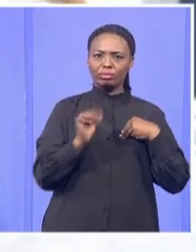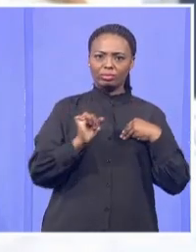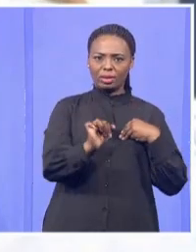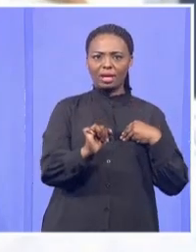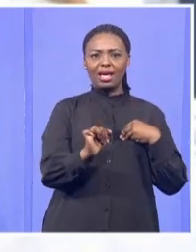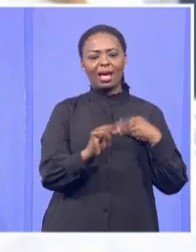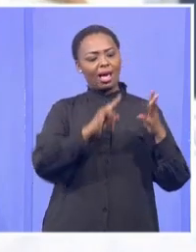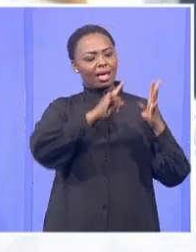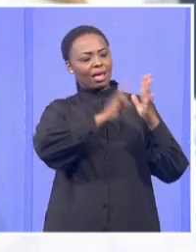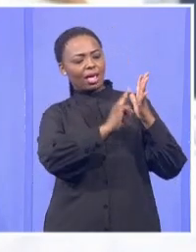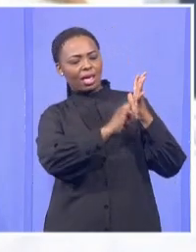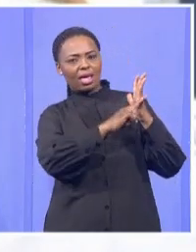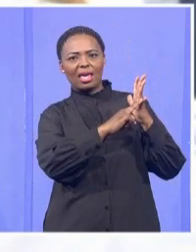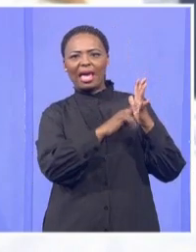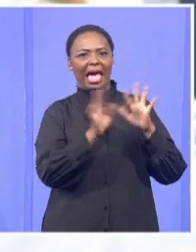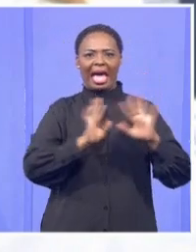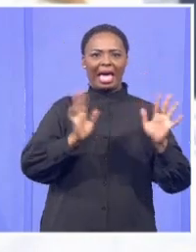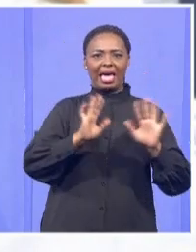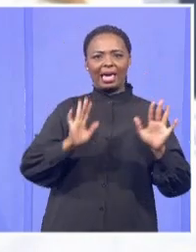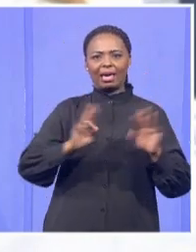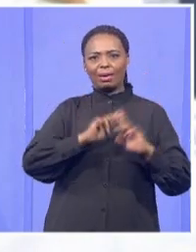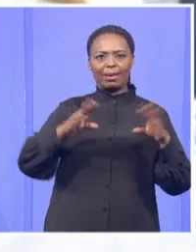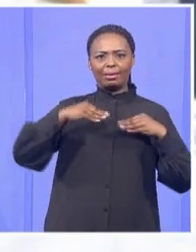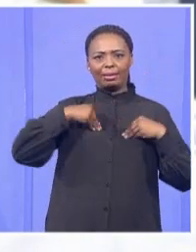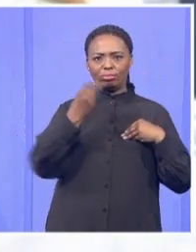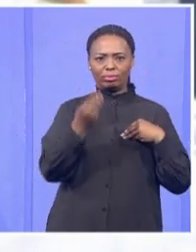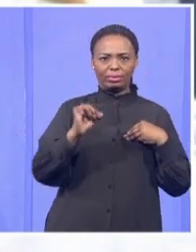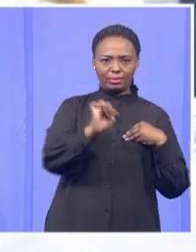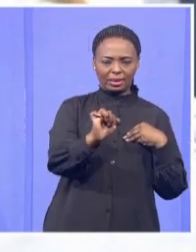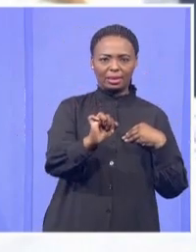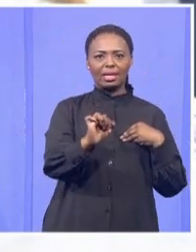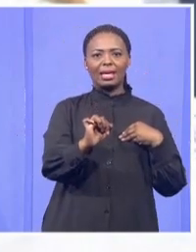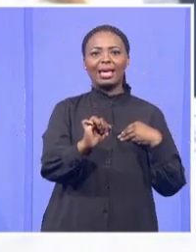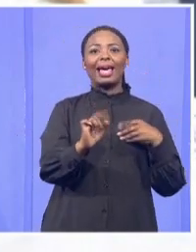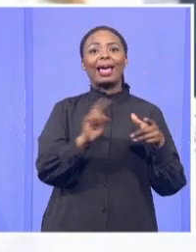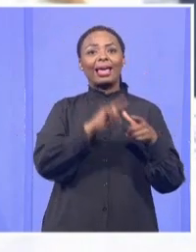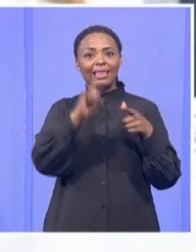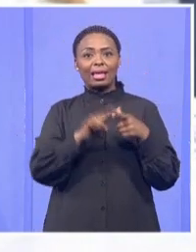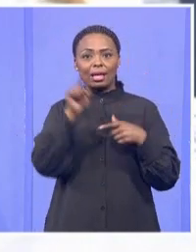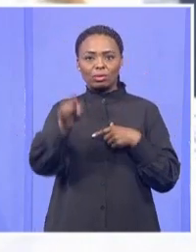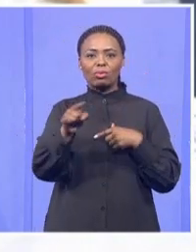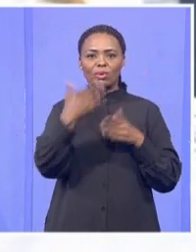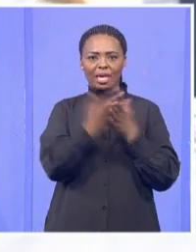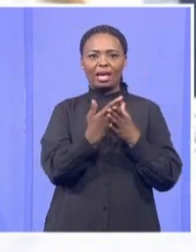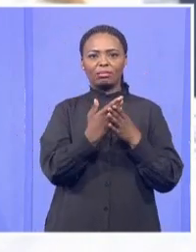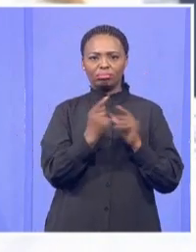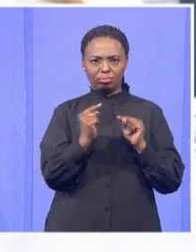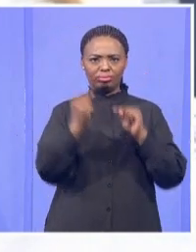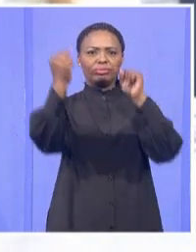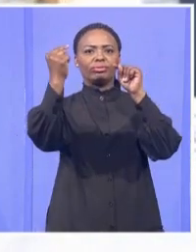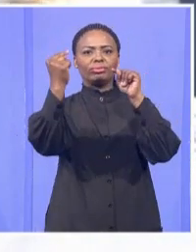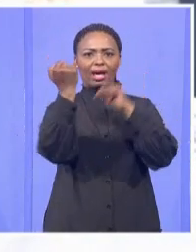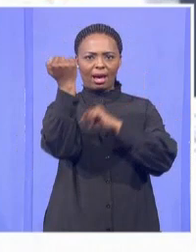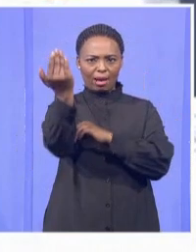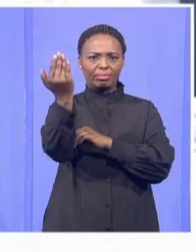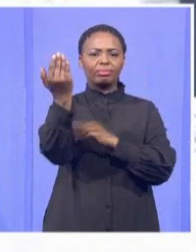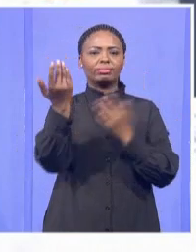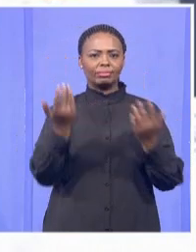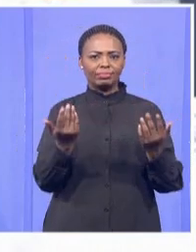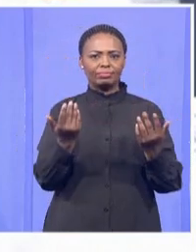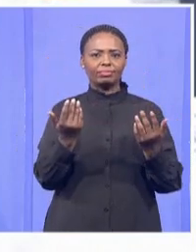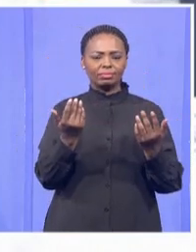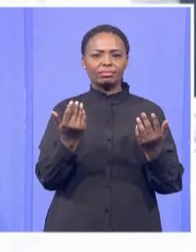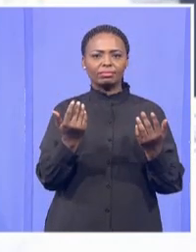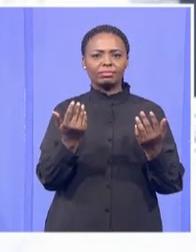might, in such a case, that's where you may want to log in and lodge an appeal, or until such time